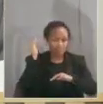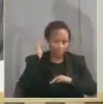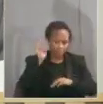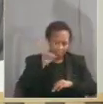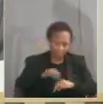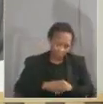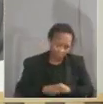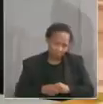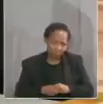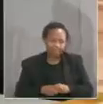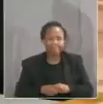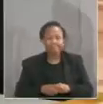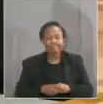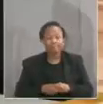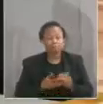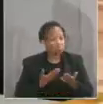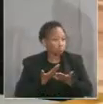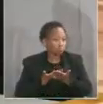You can continue.